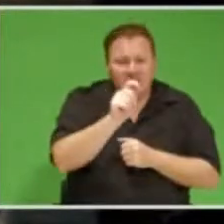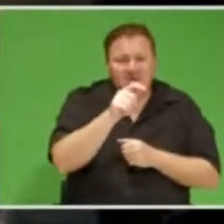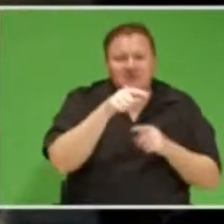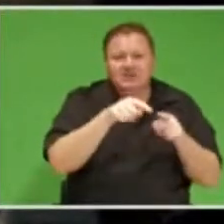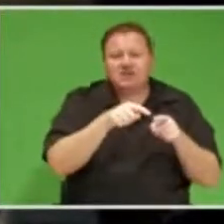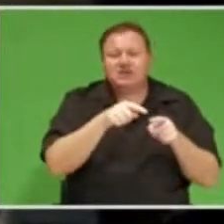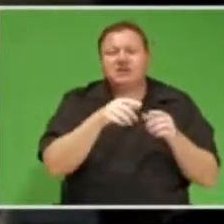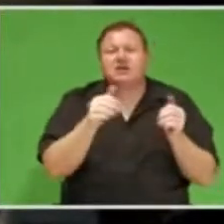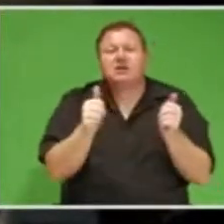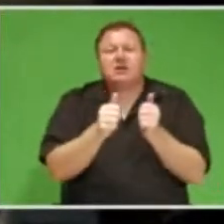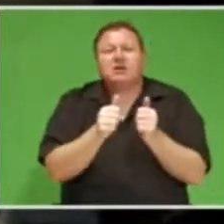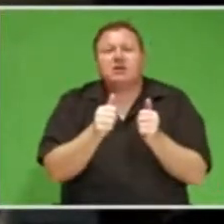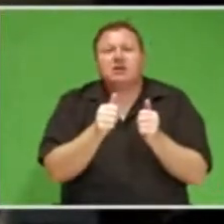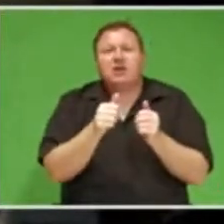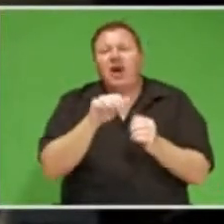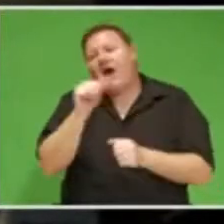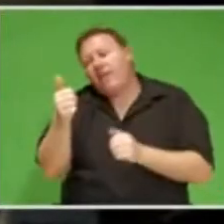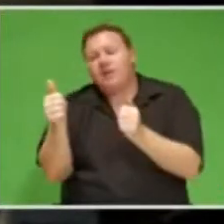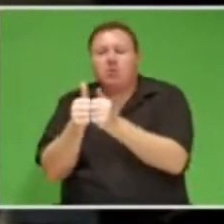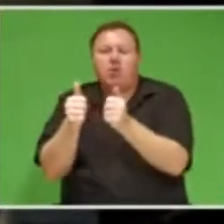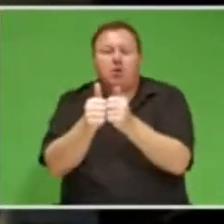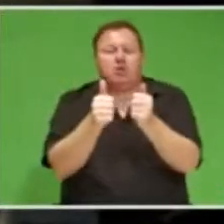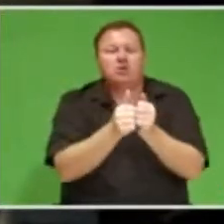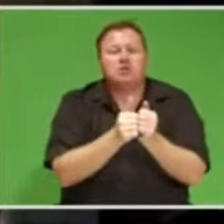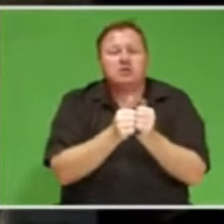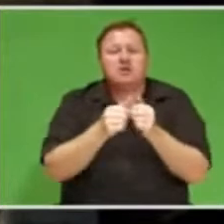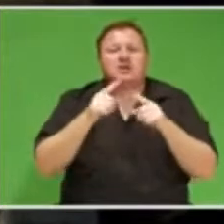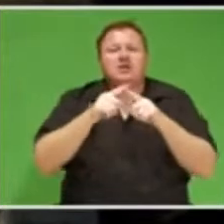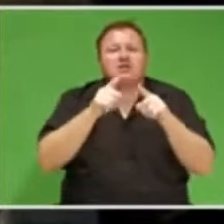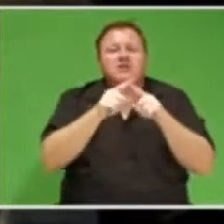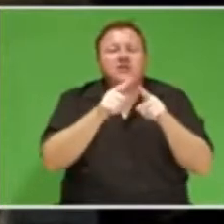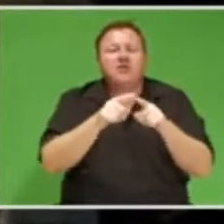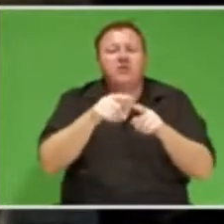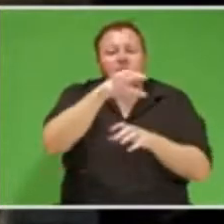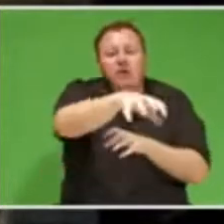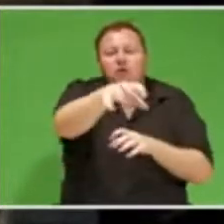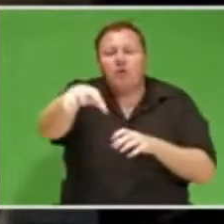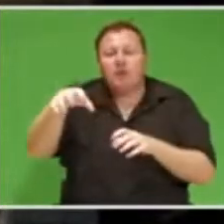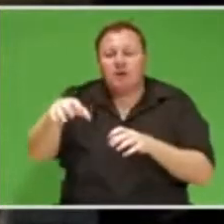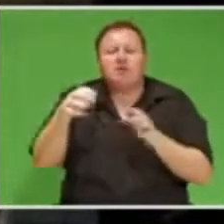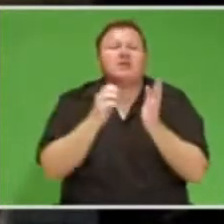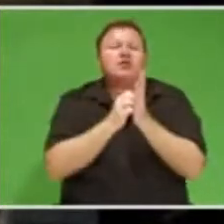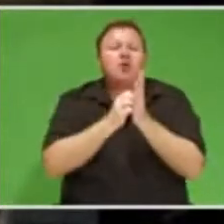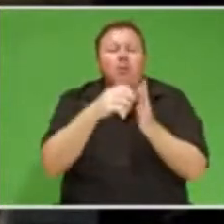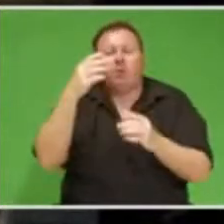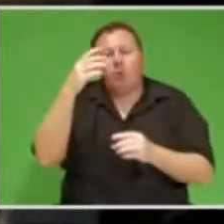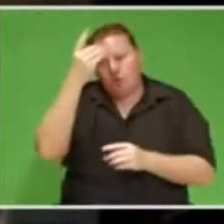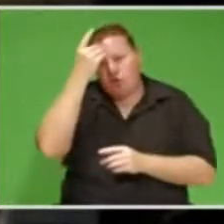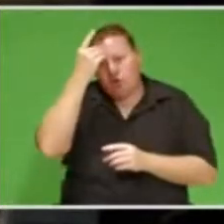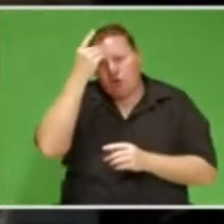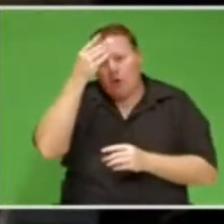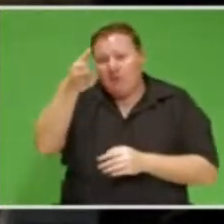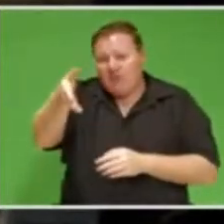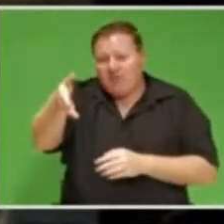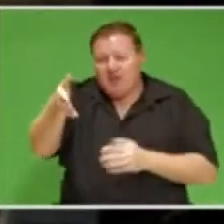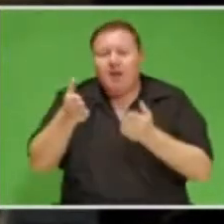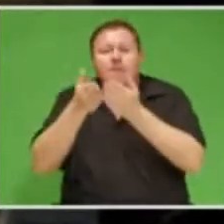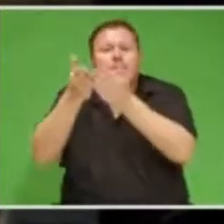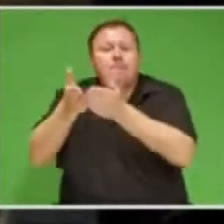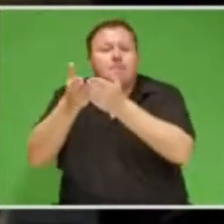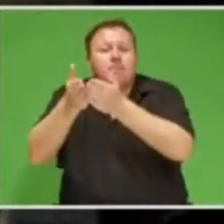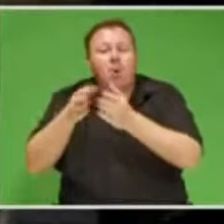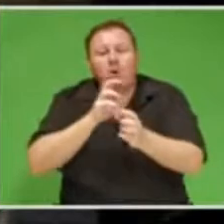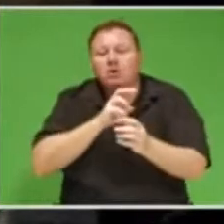Ngqura container terminals to enable new investment in our ports